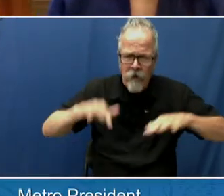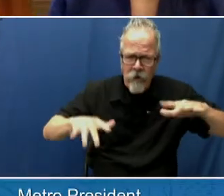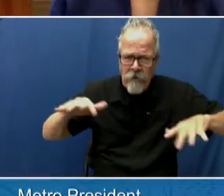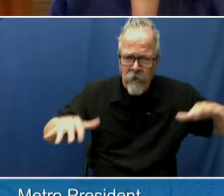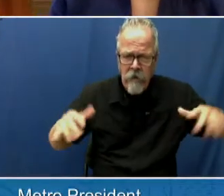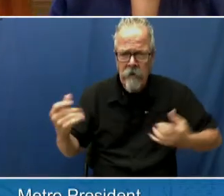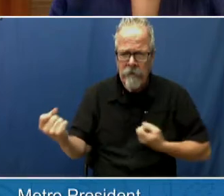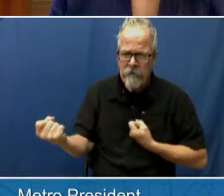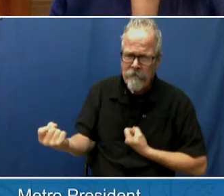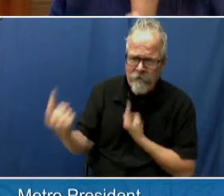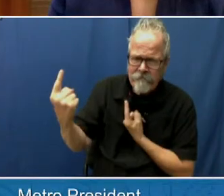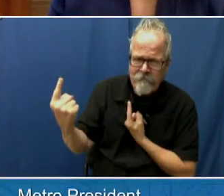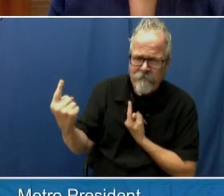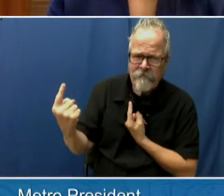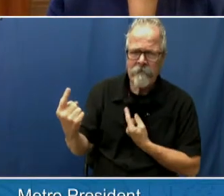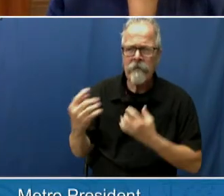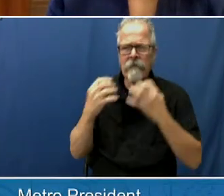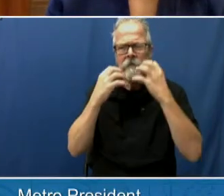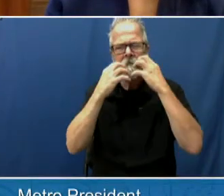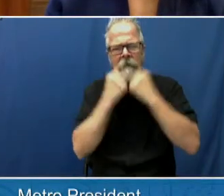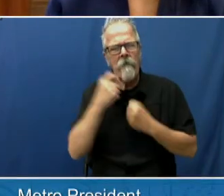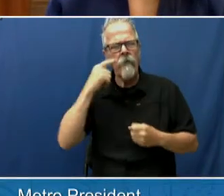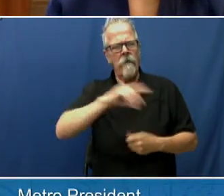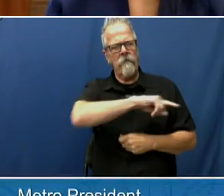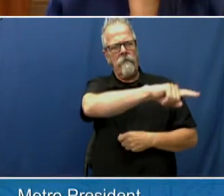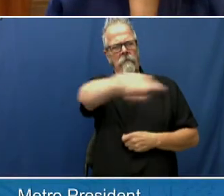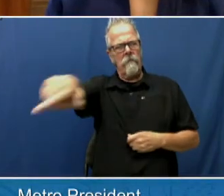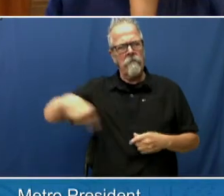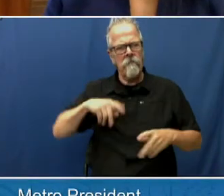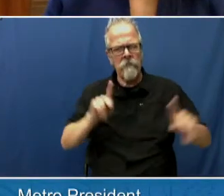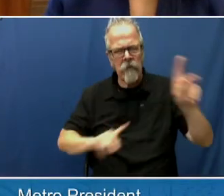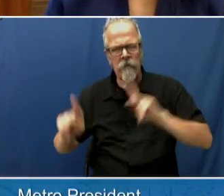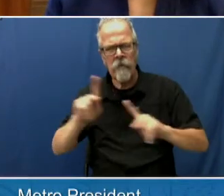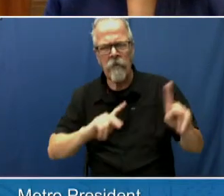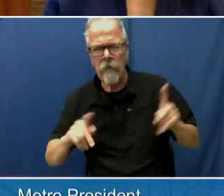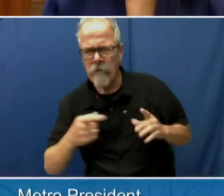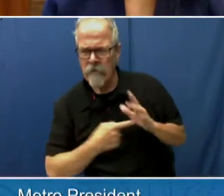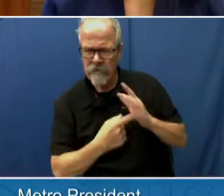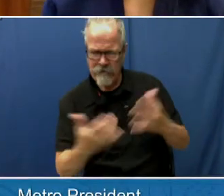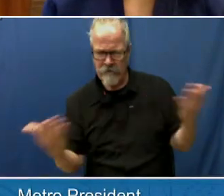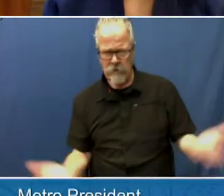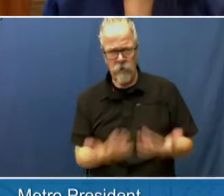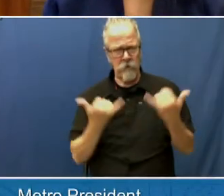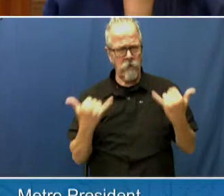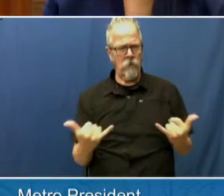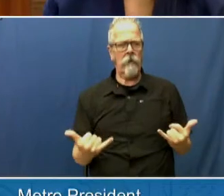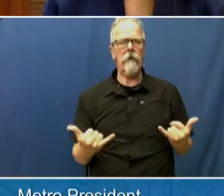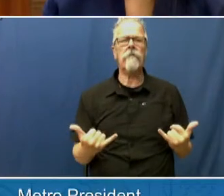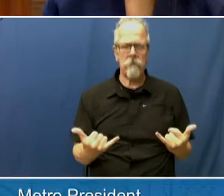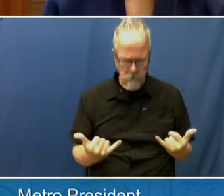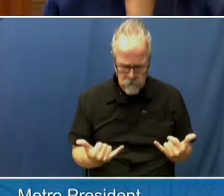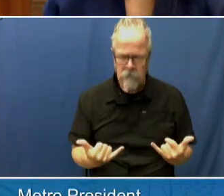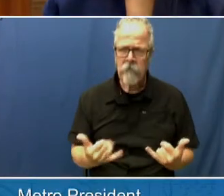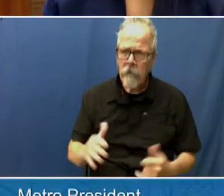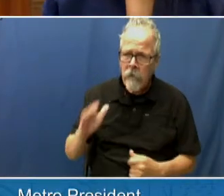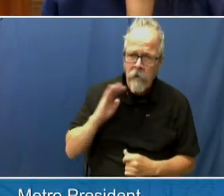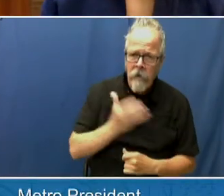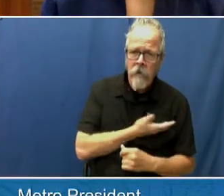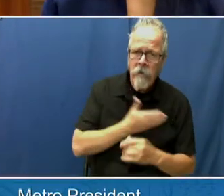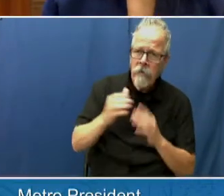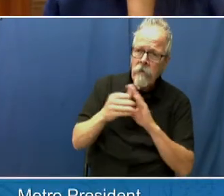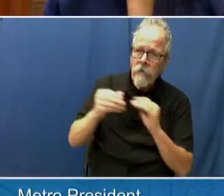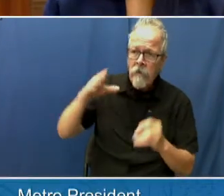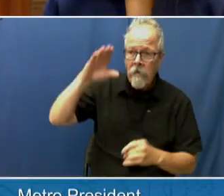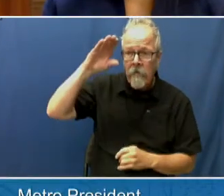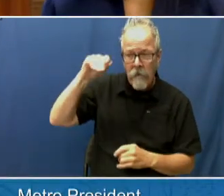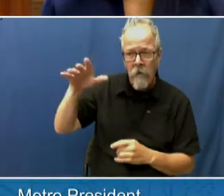people in our community on display here today. I hope enough of our words make it through. And I want